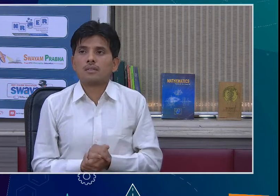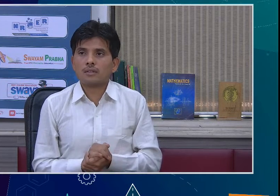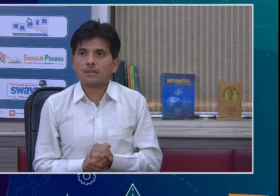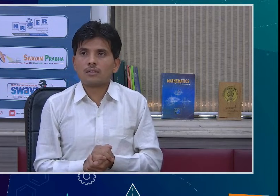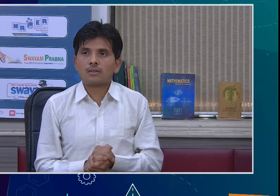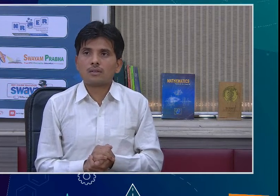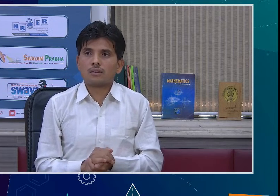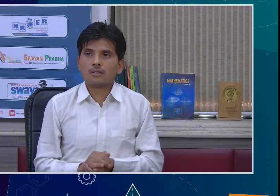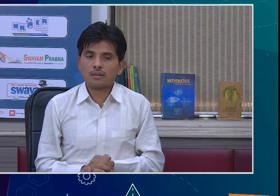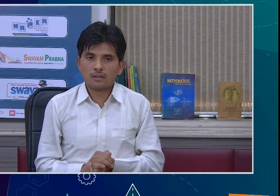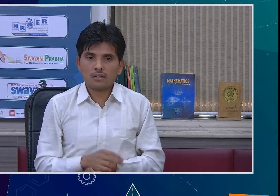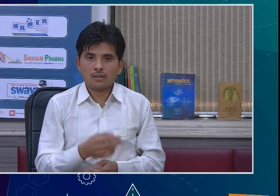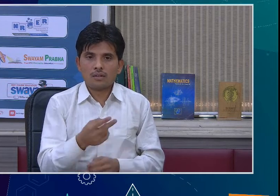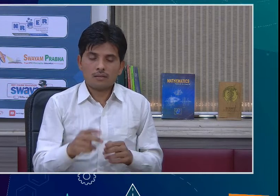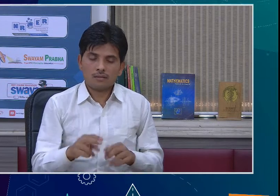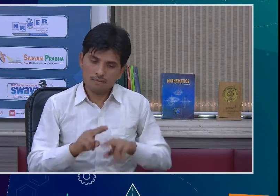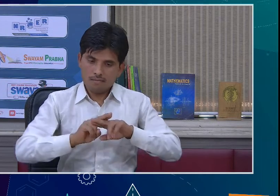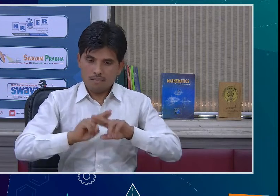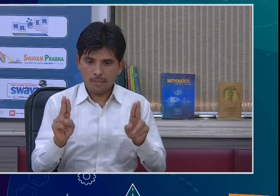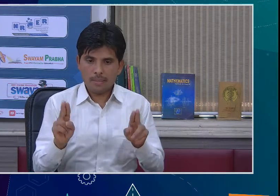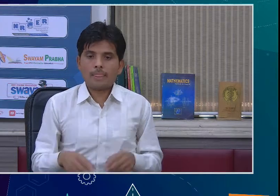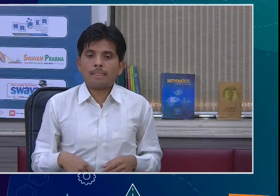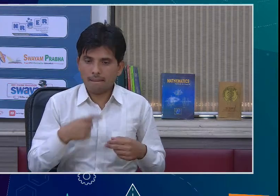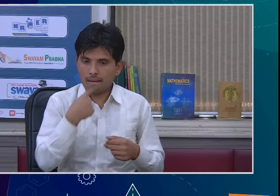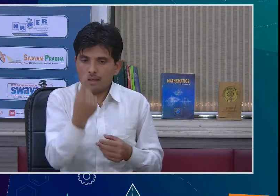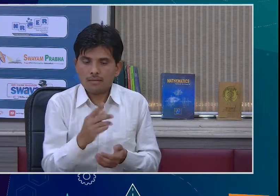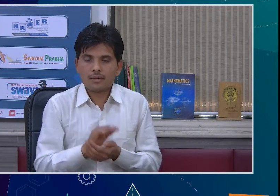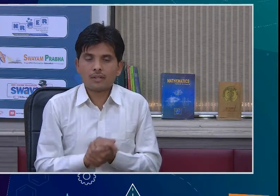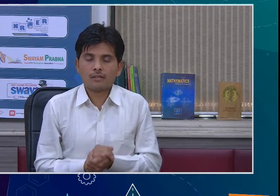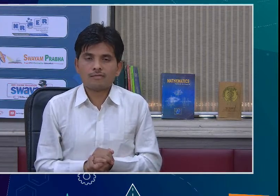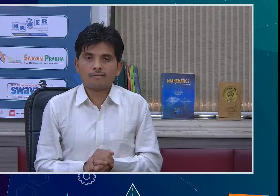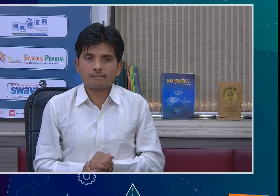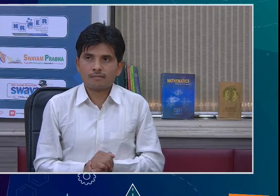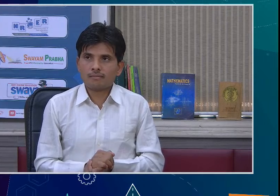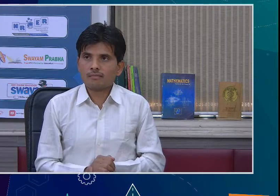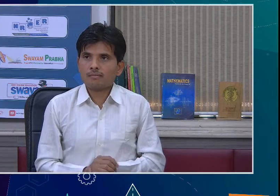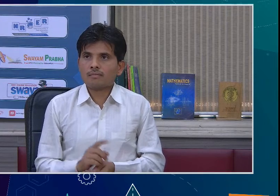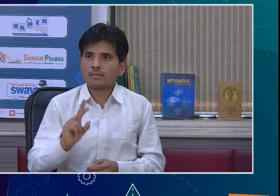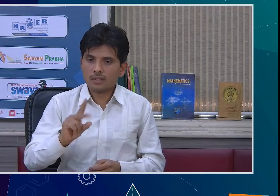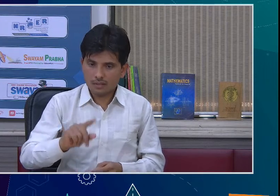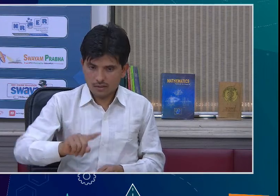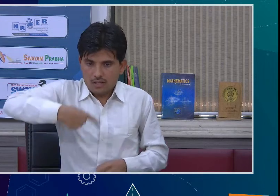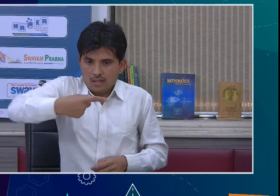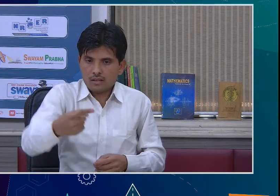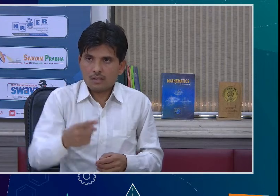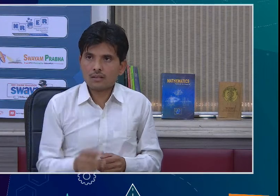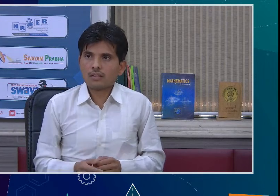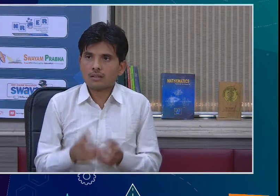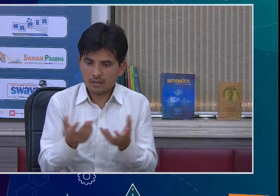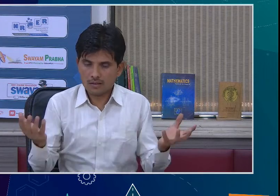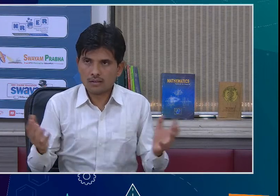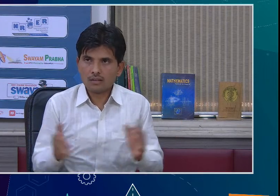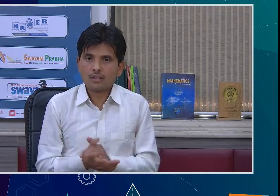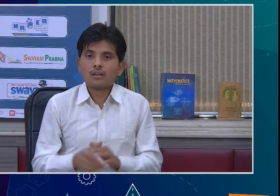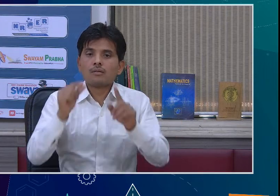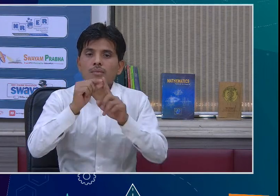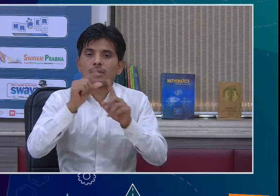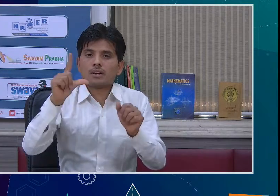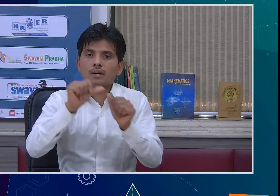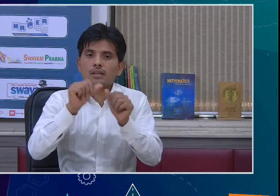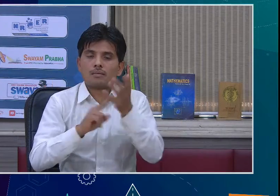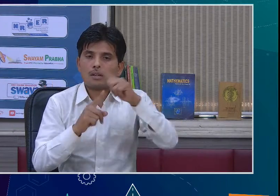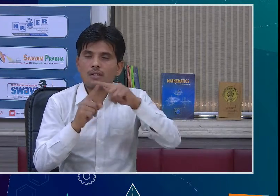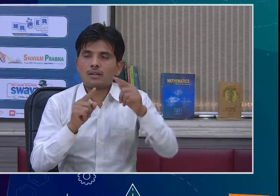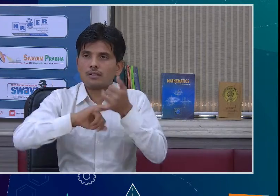Yeah, completely. You may proceed ahead. Yeah. The next thing, that since we know about planet, I just